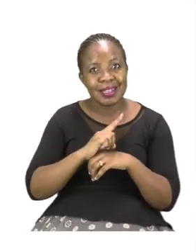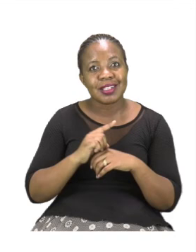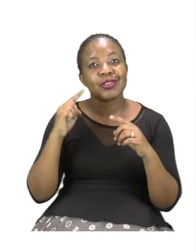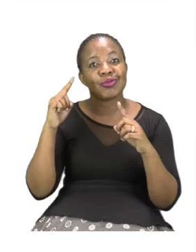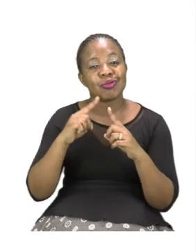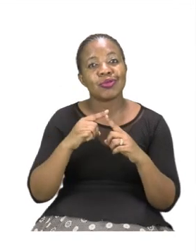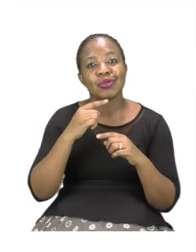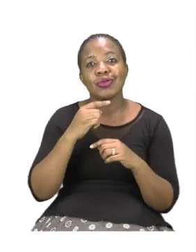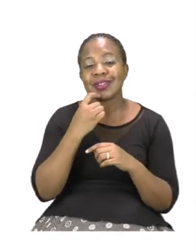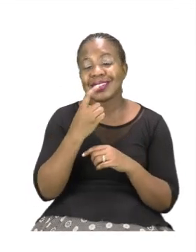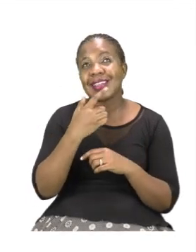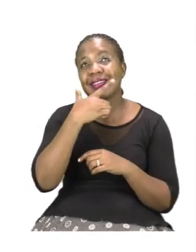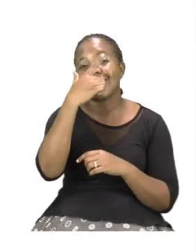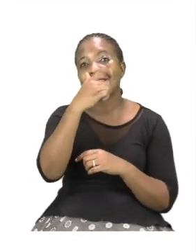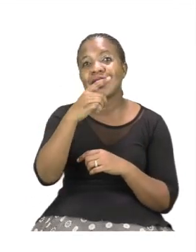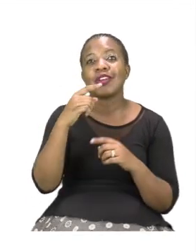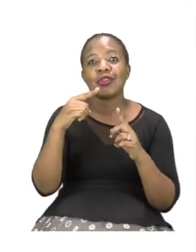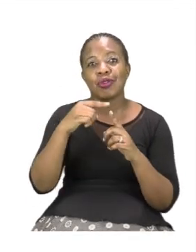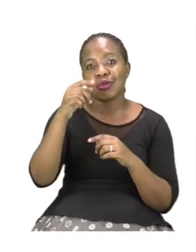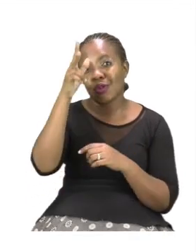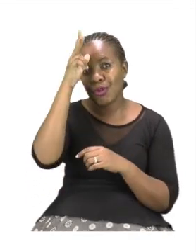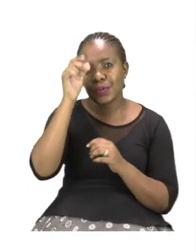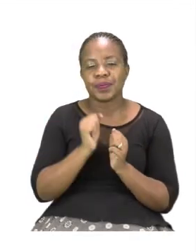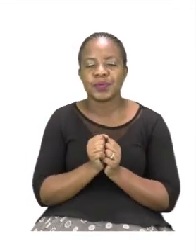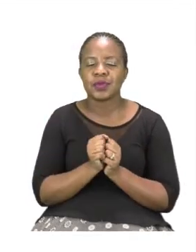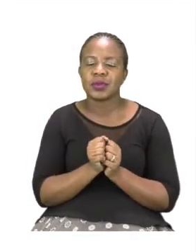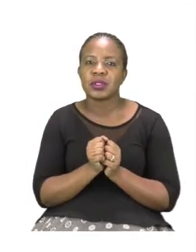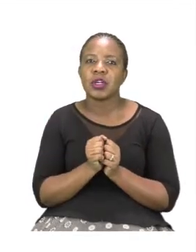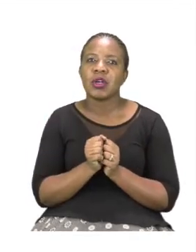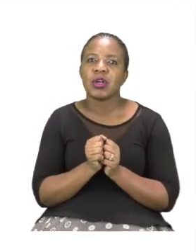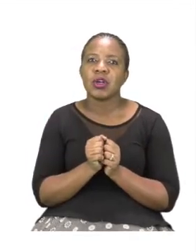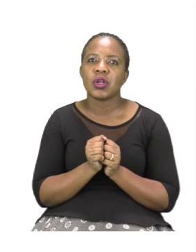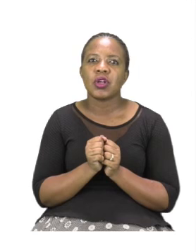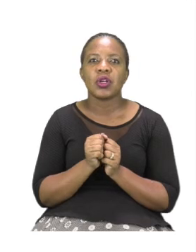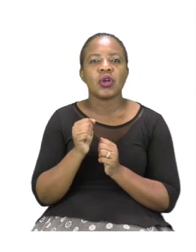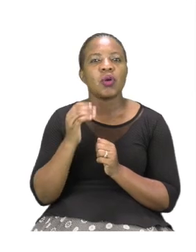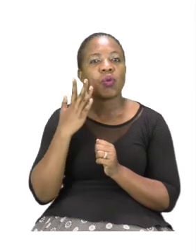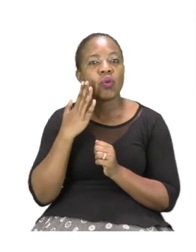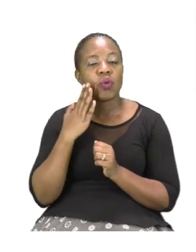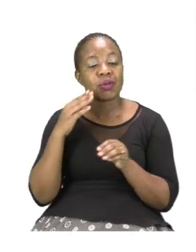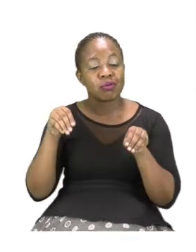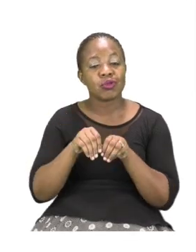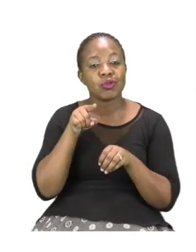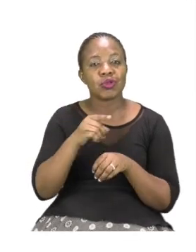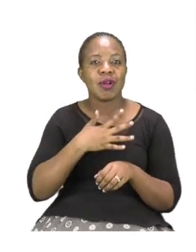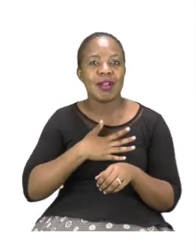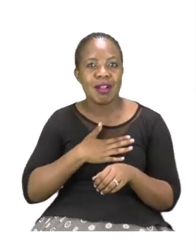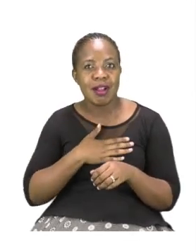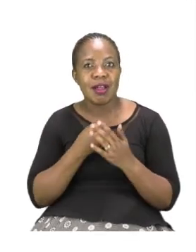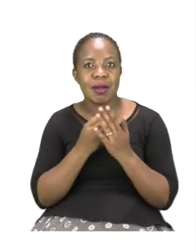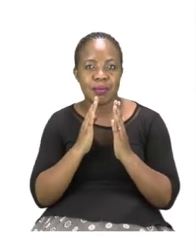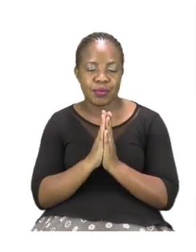When do you like to pray? Our class prays when school